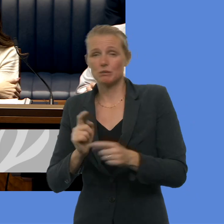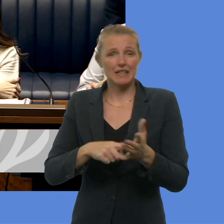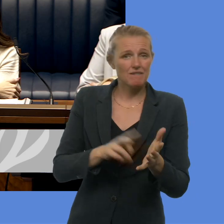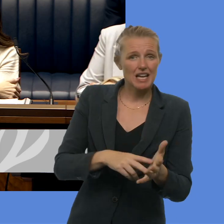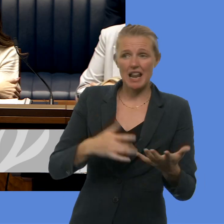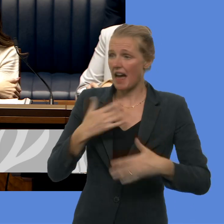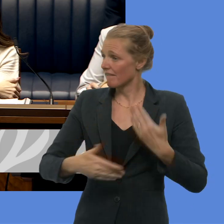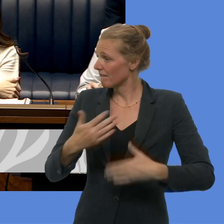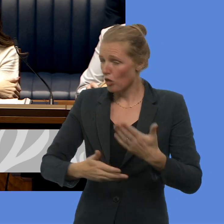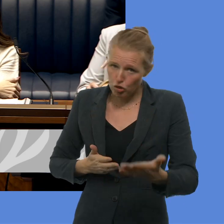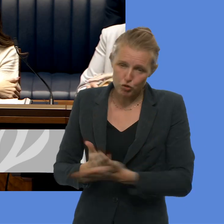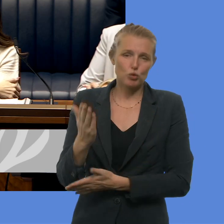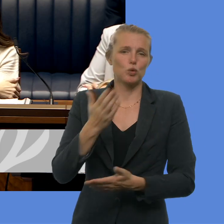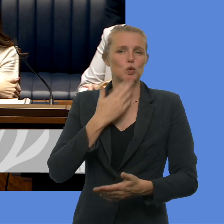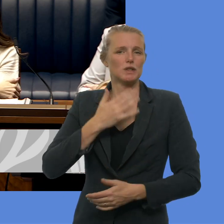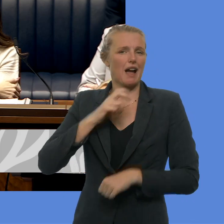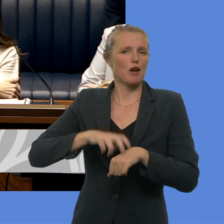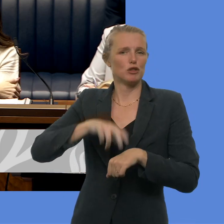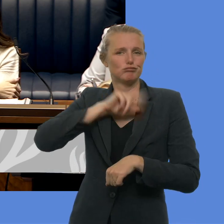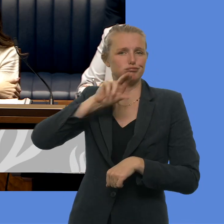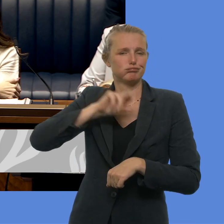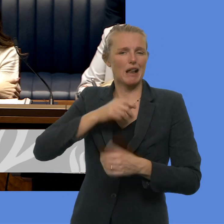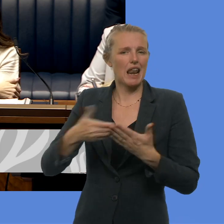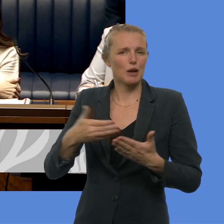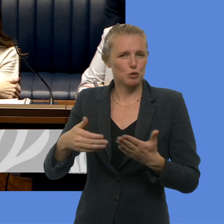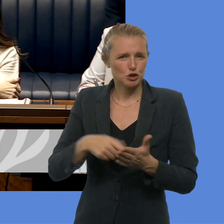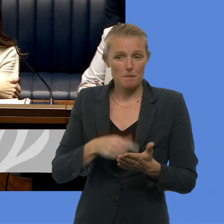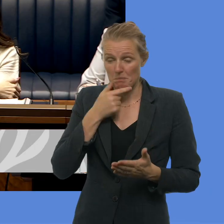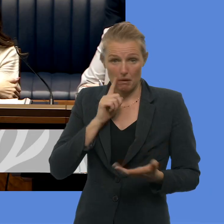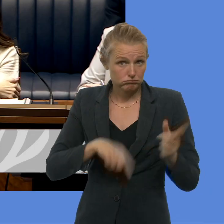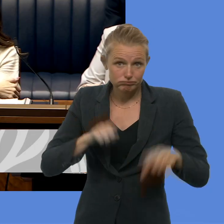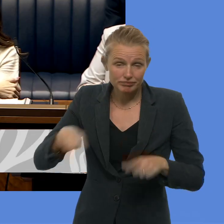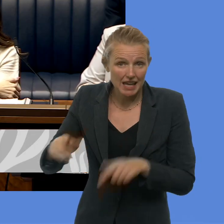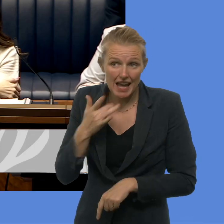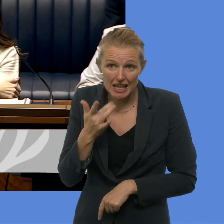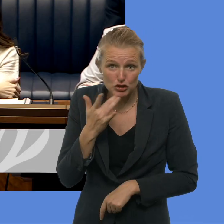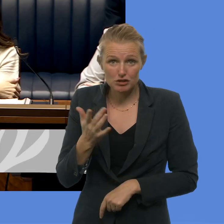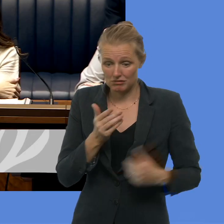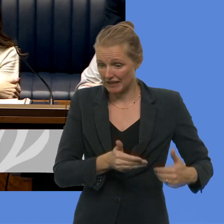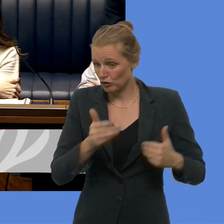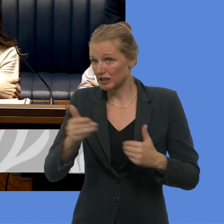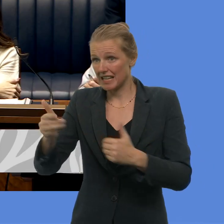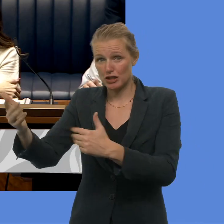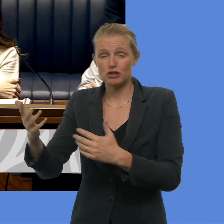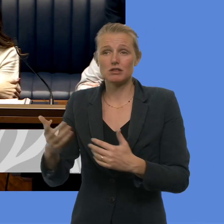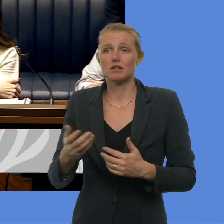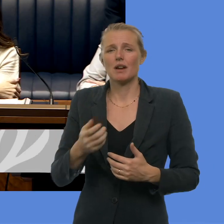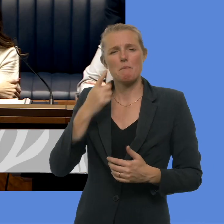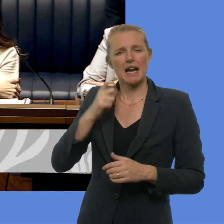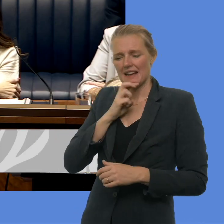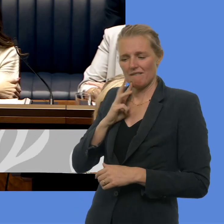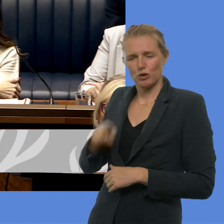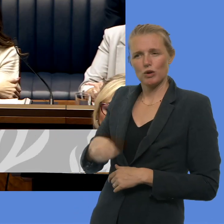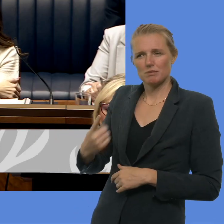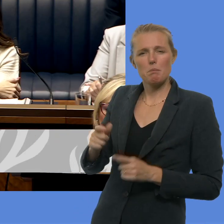and living their lives all through the medium of Irish. There are people of all different ages and stages of their language journey. I think of my own nephew who's